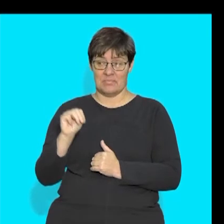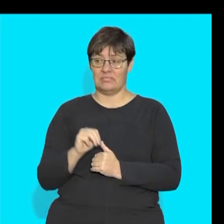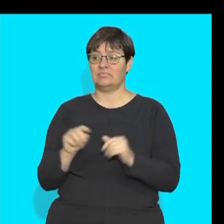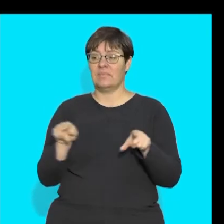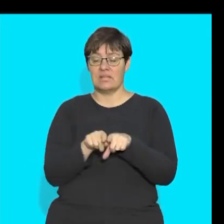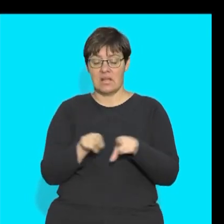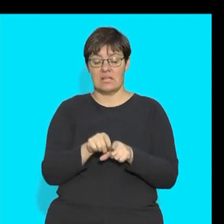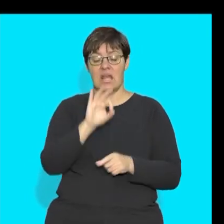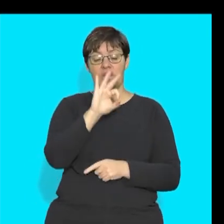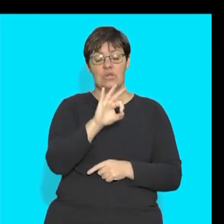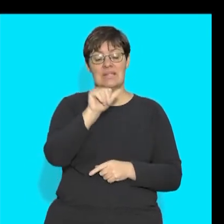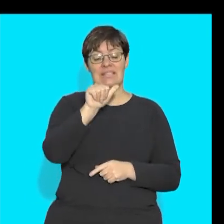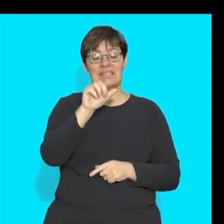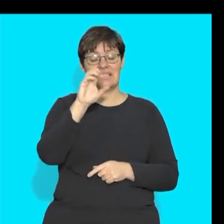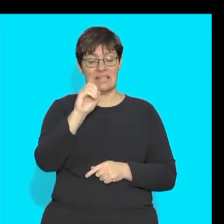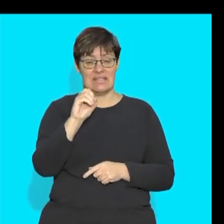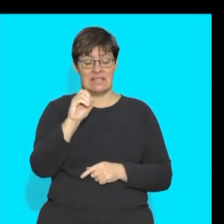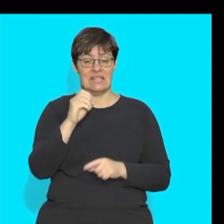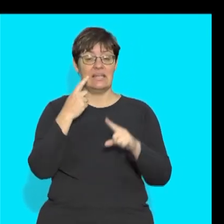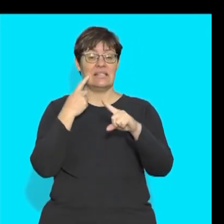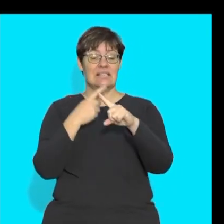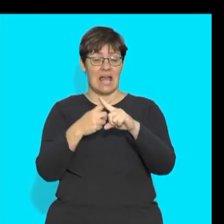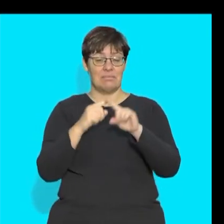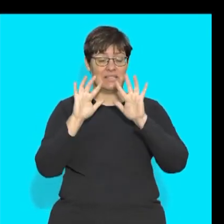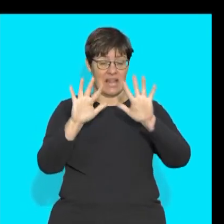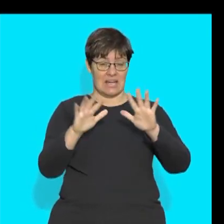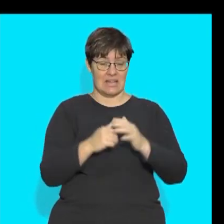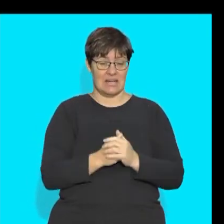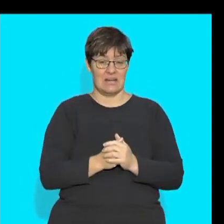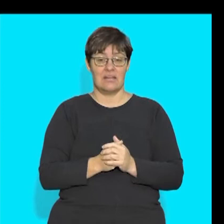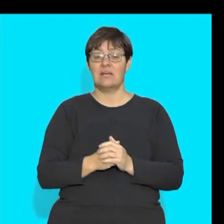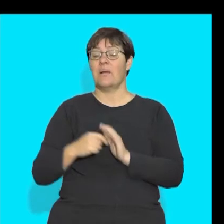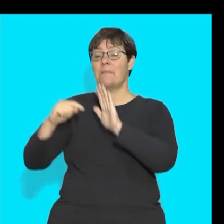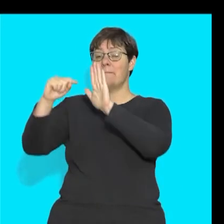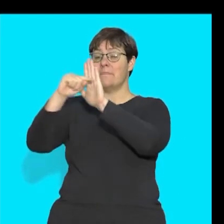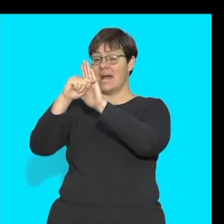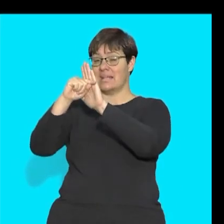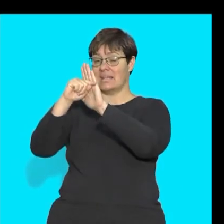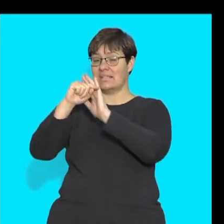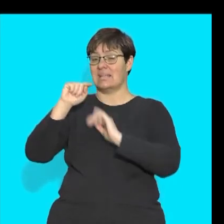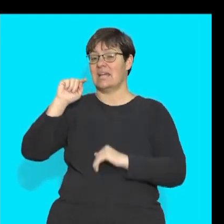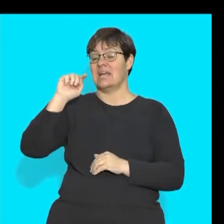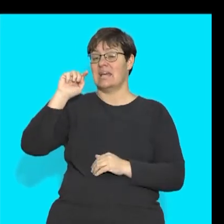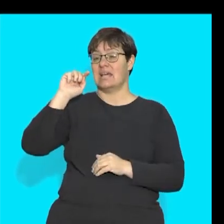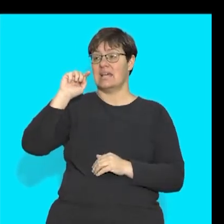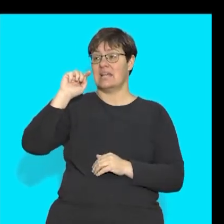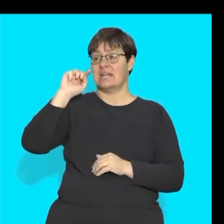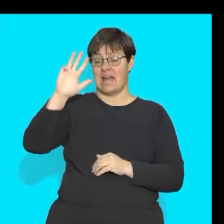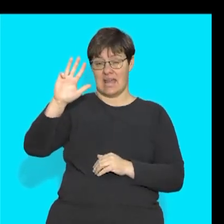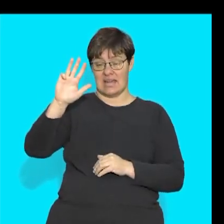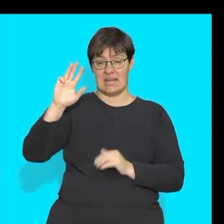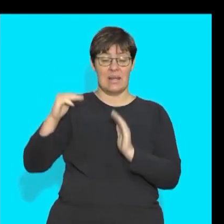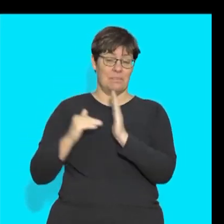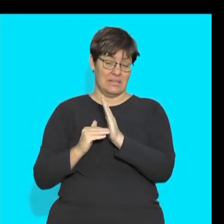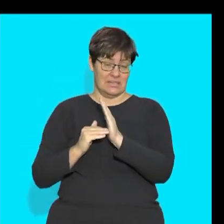nanometers is 360 times 10 to the minus